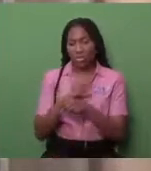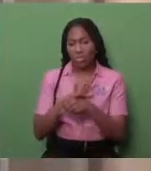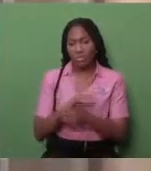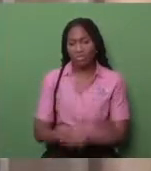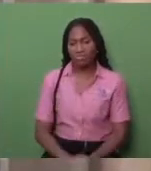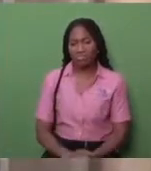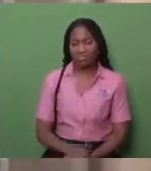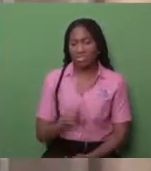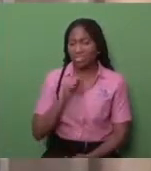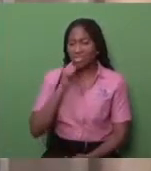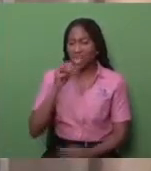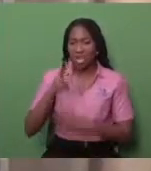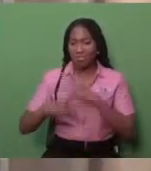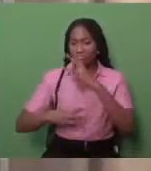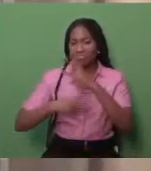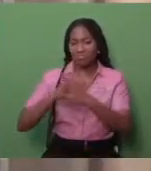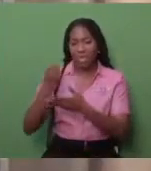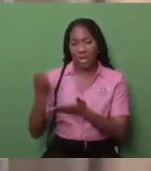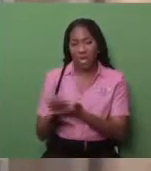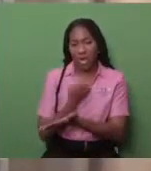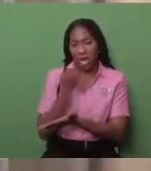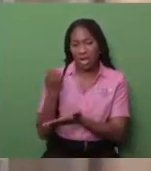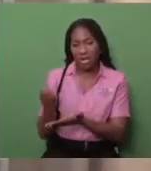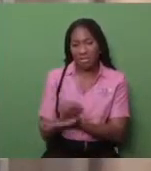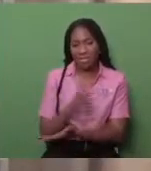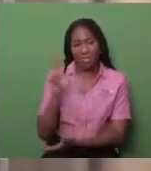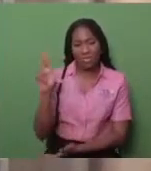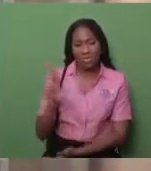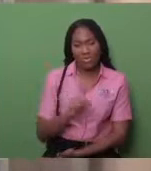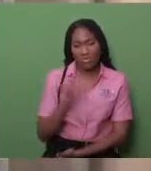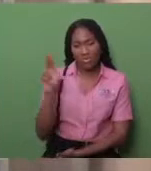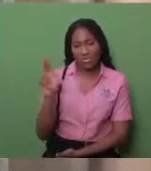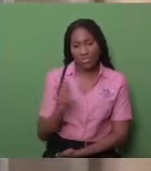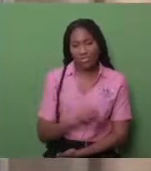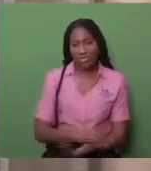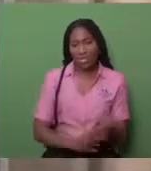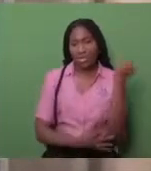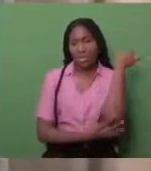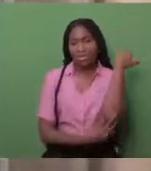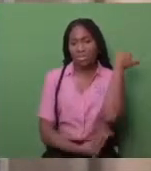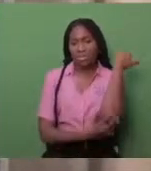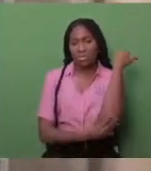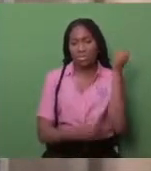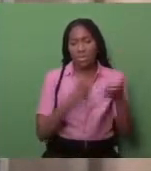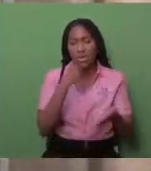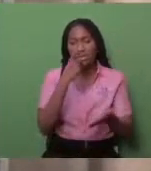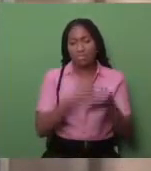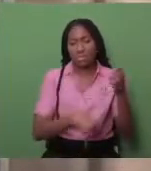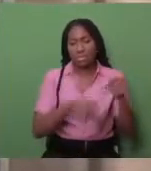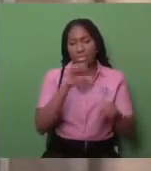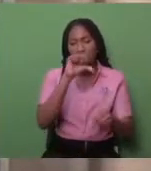economy. It was a poorly negotiated gas prices by this government.